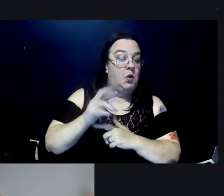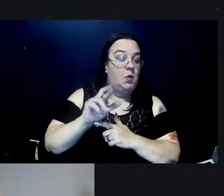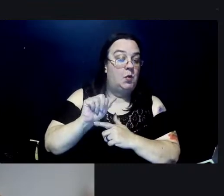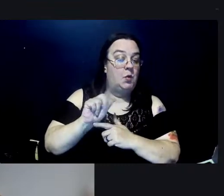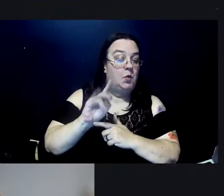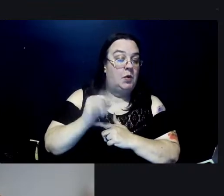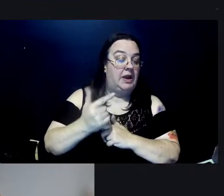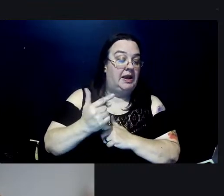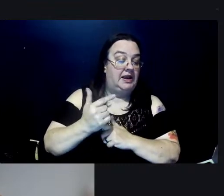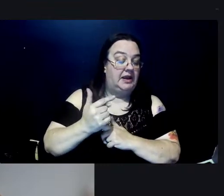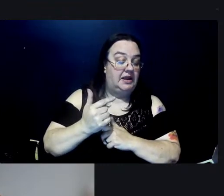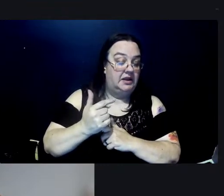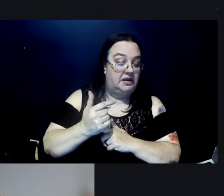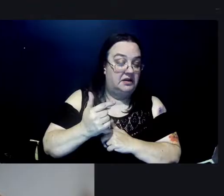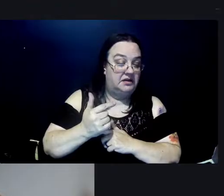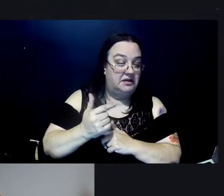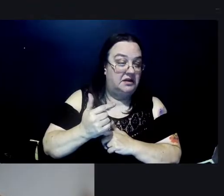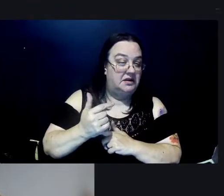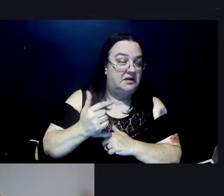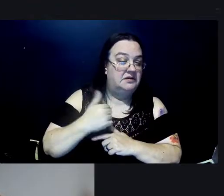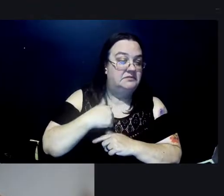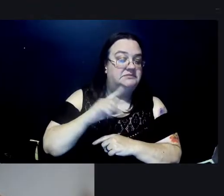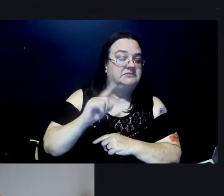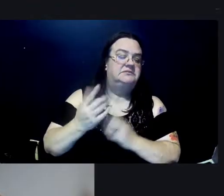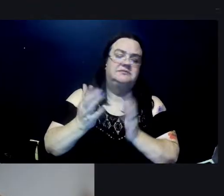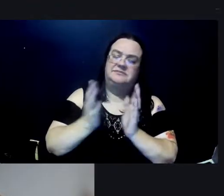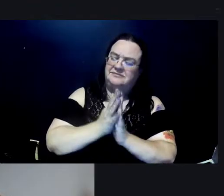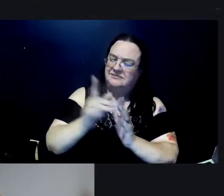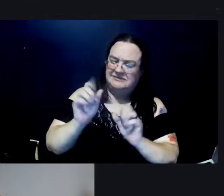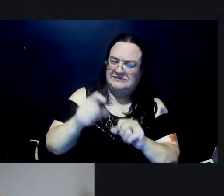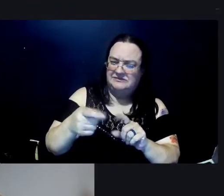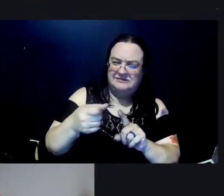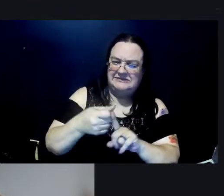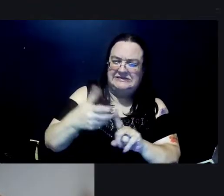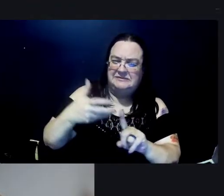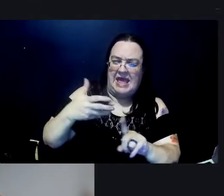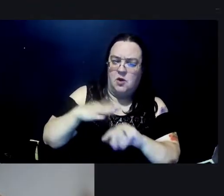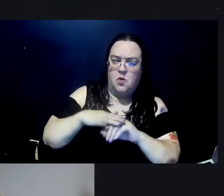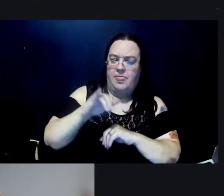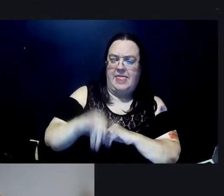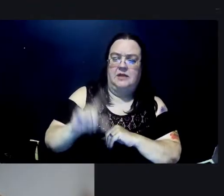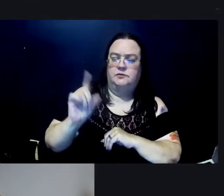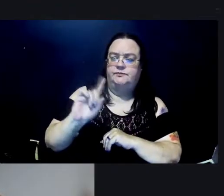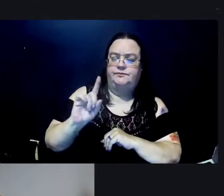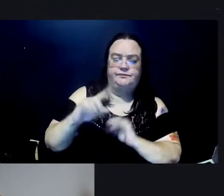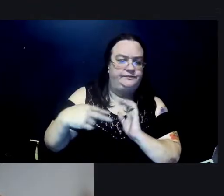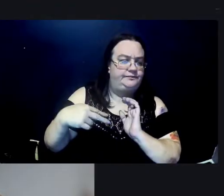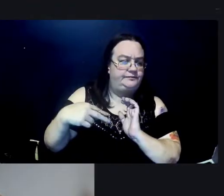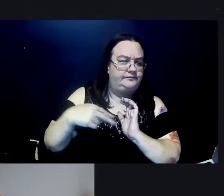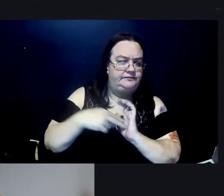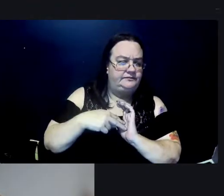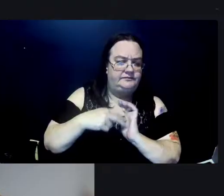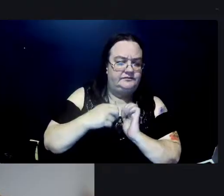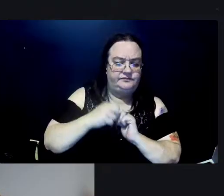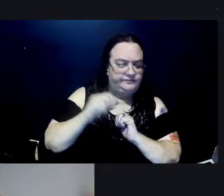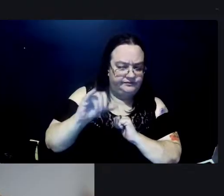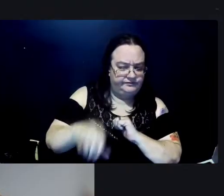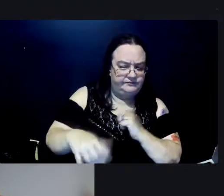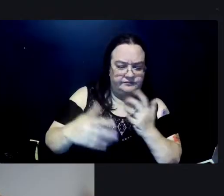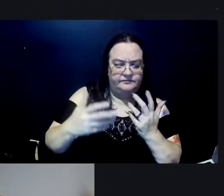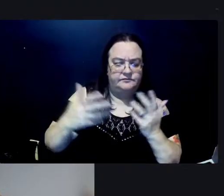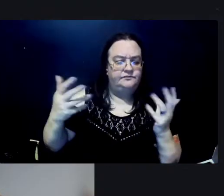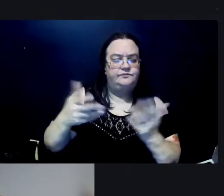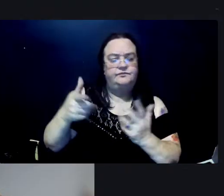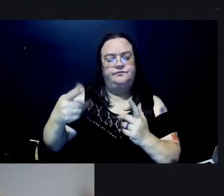well, I'll just ask her to expand on that, where things stand there and what you see as